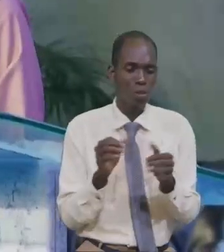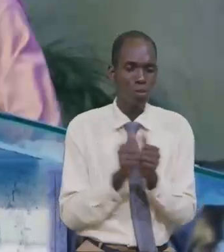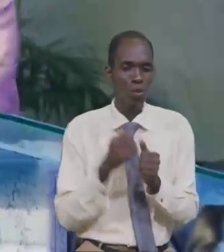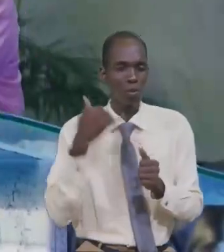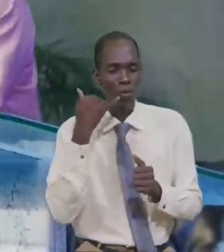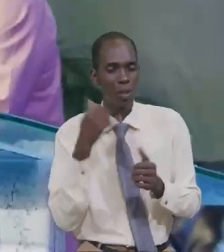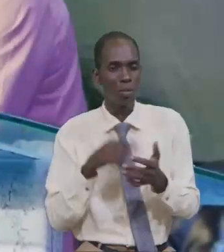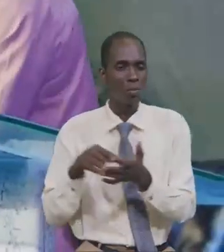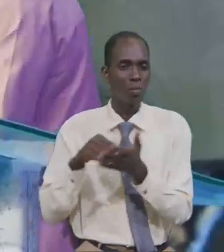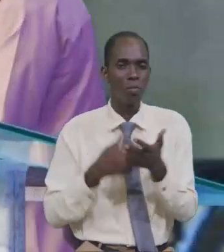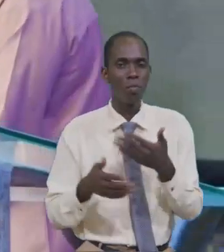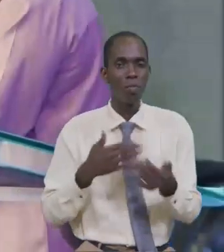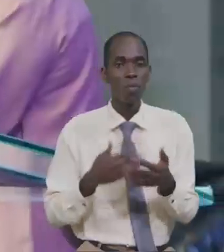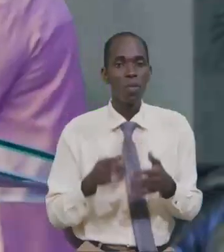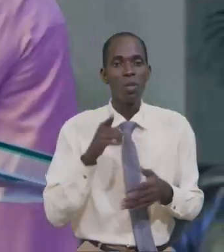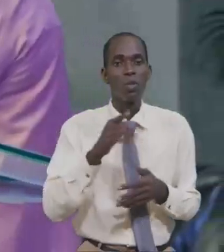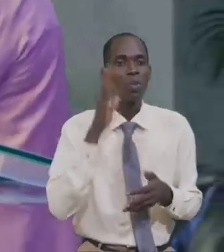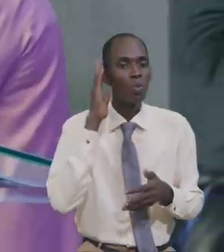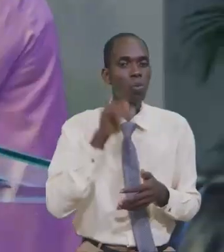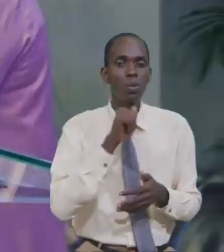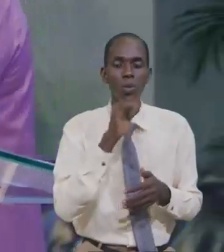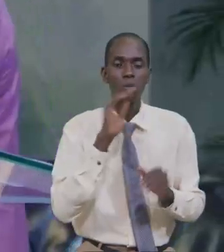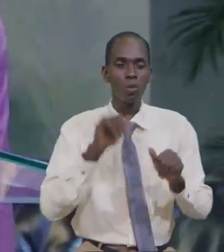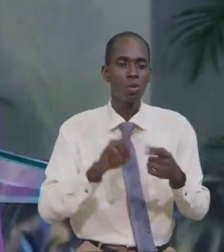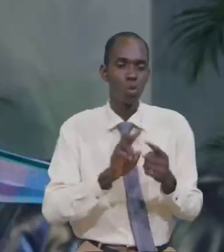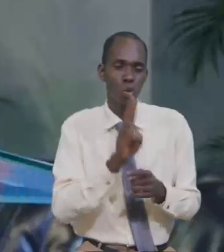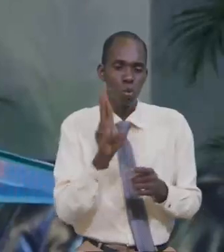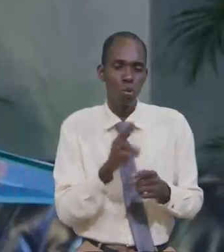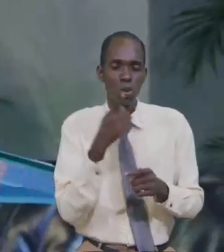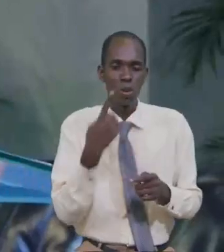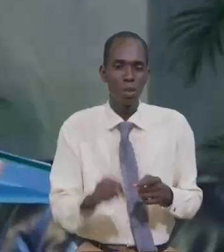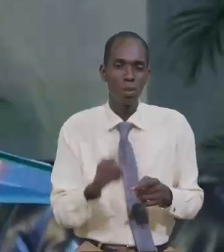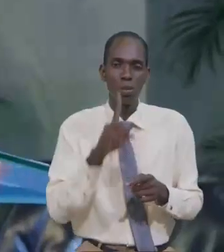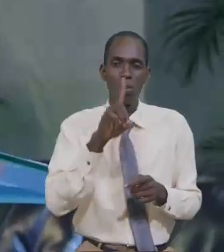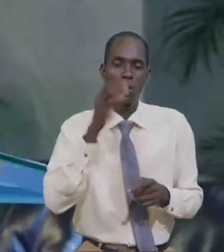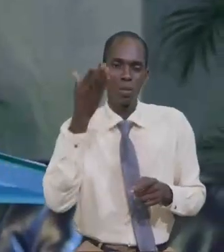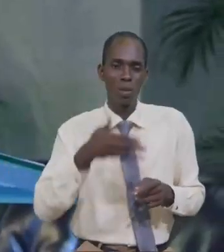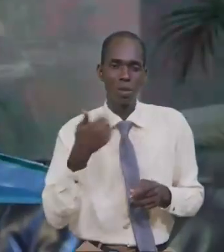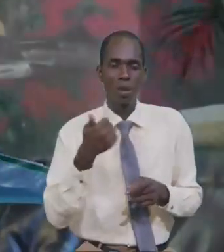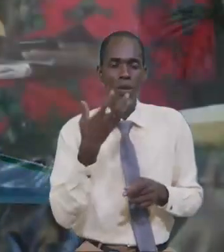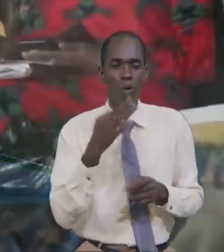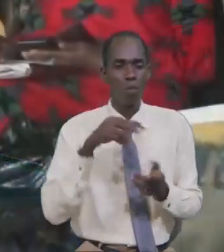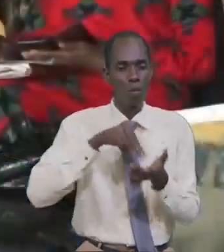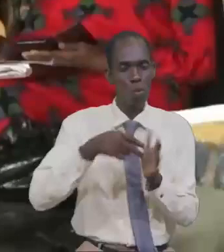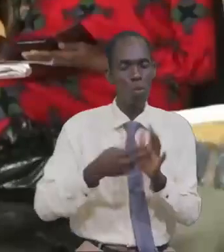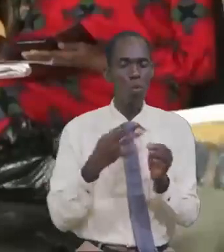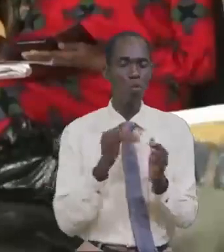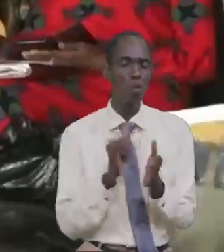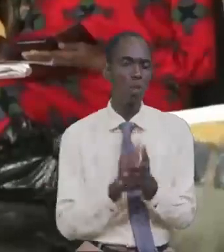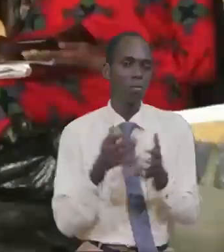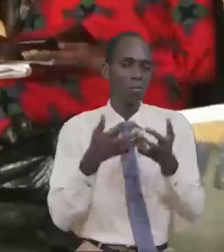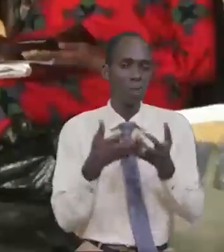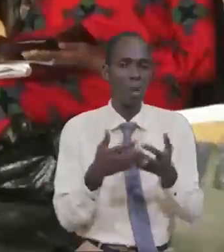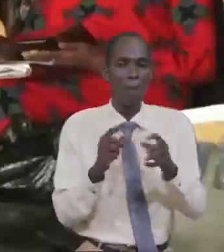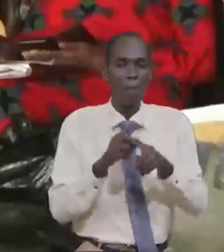can produce. But when you take that manual and then you flip through and you read through how to do this, how to do this, how to